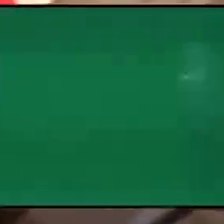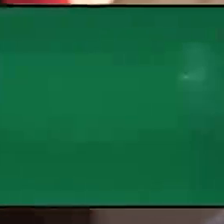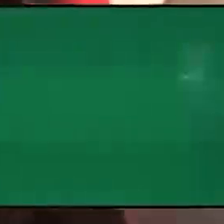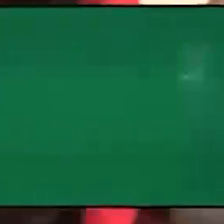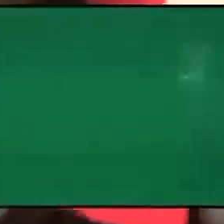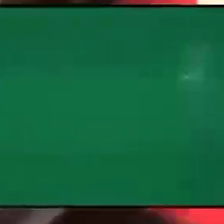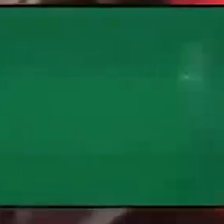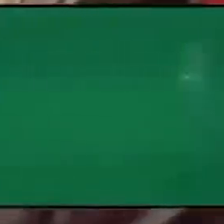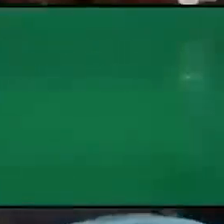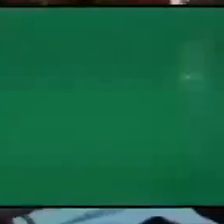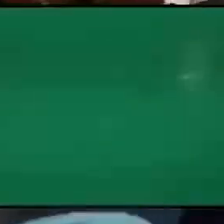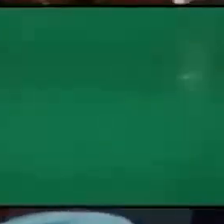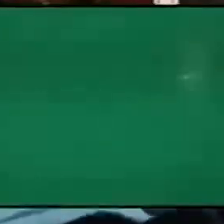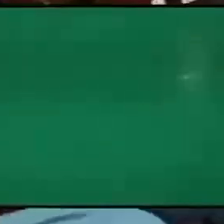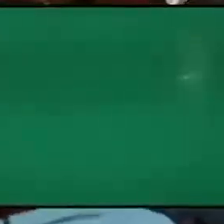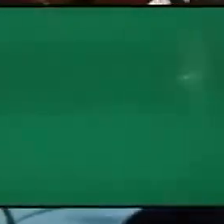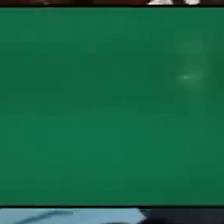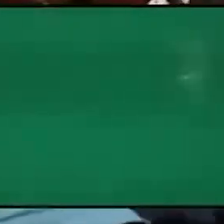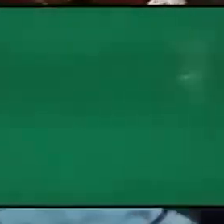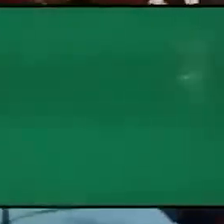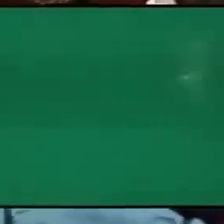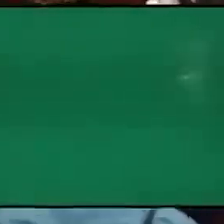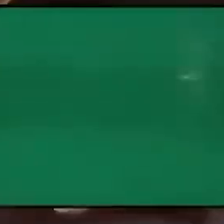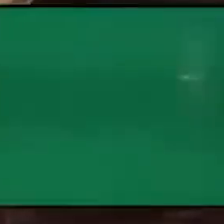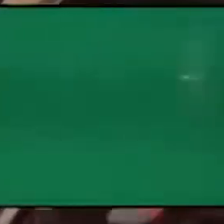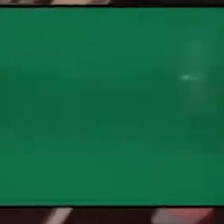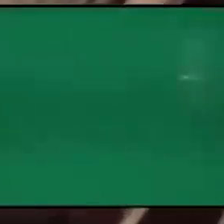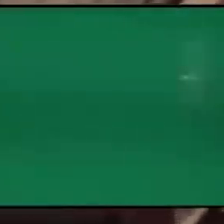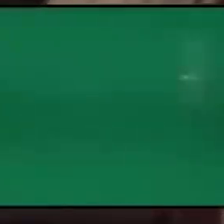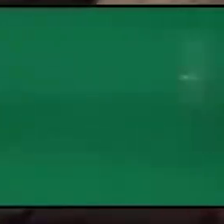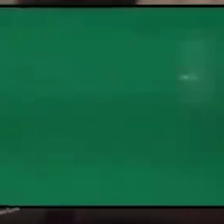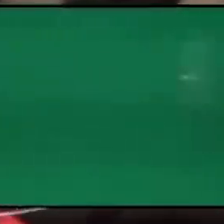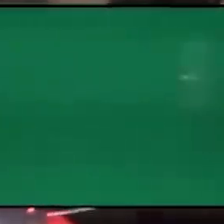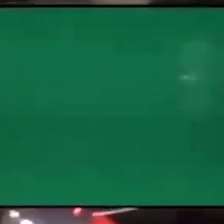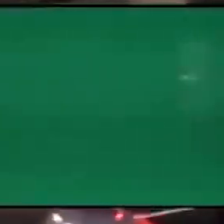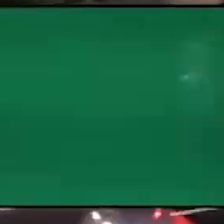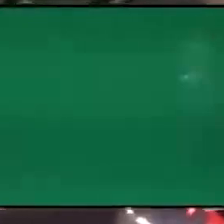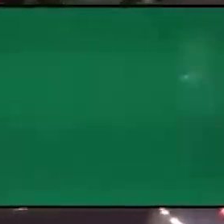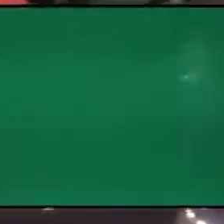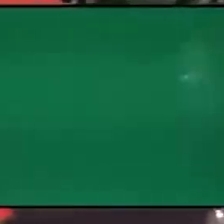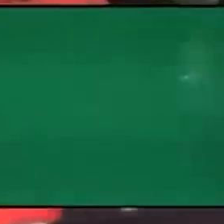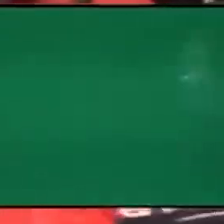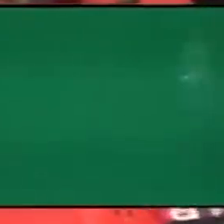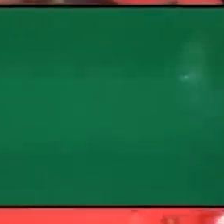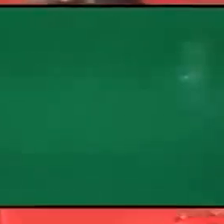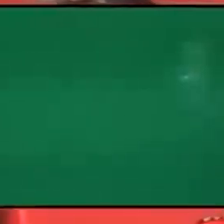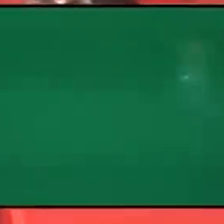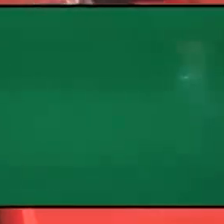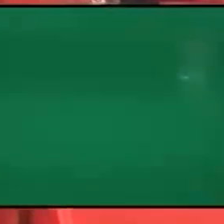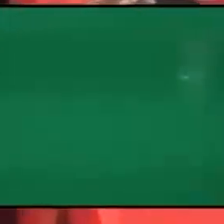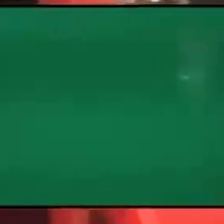emoye. So fast kitchen, etati, kichi, kichima,